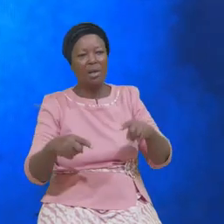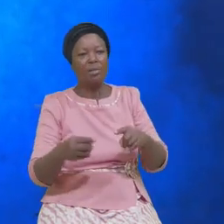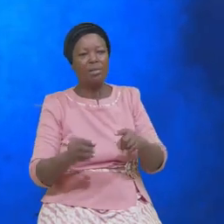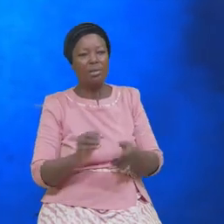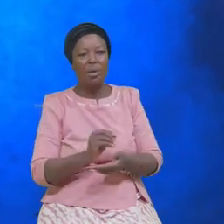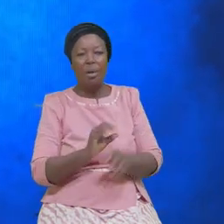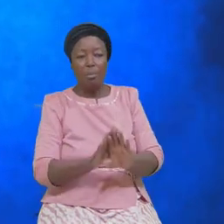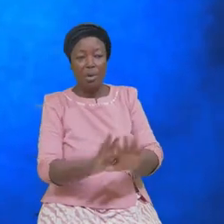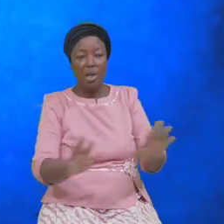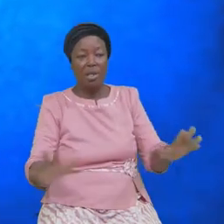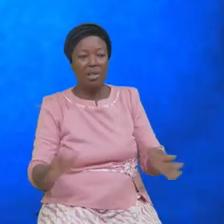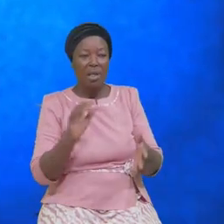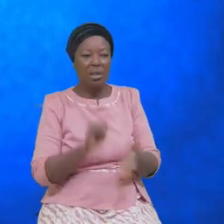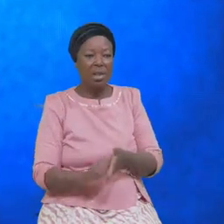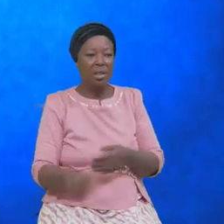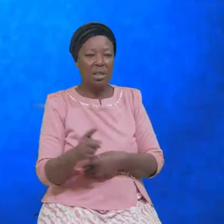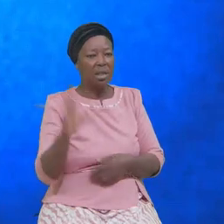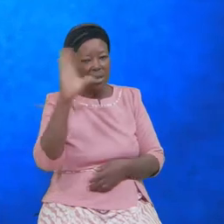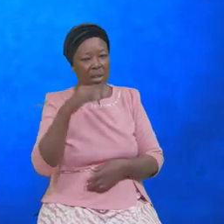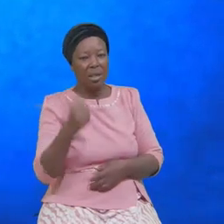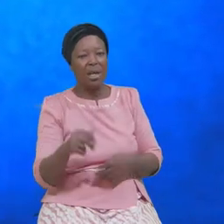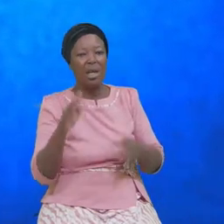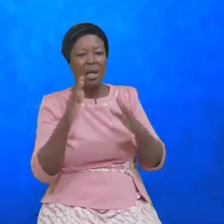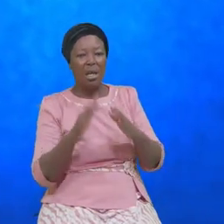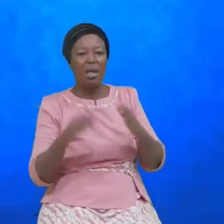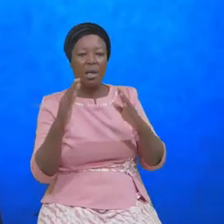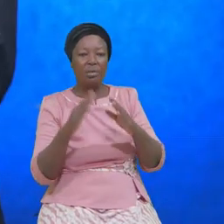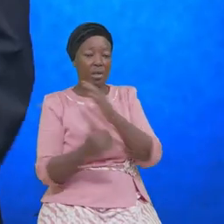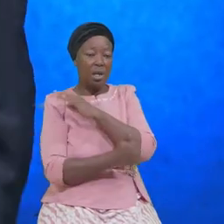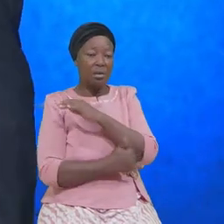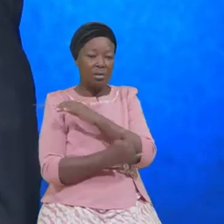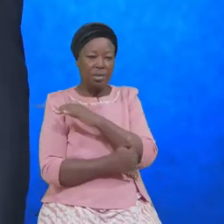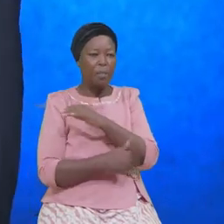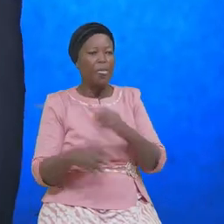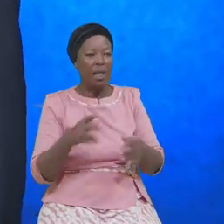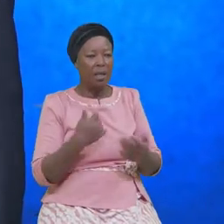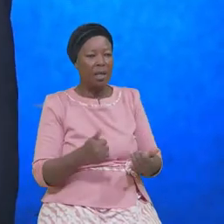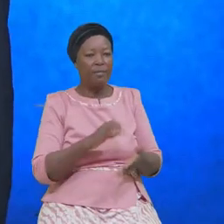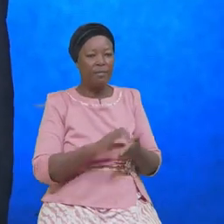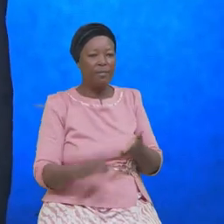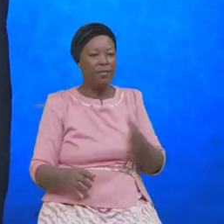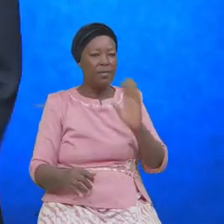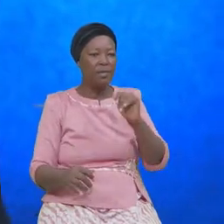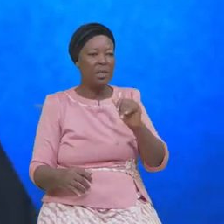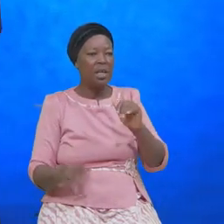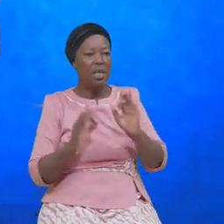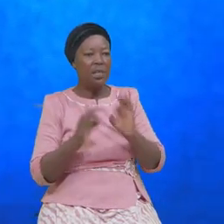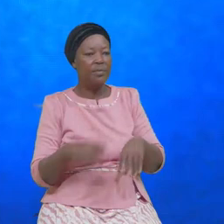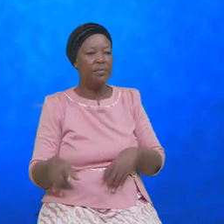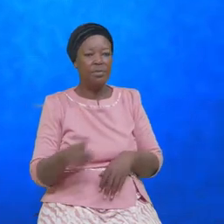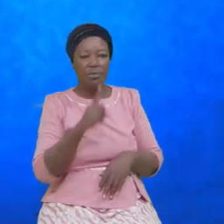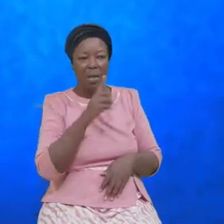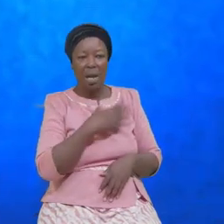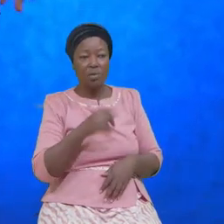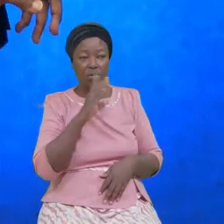a country. In verse 15, says, and truly, if they had been mindful of